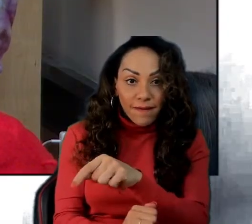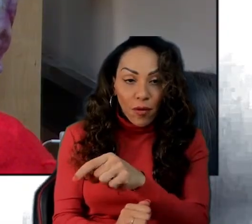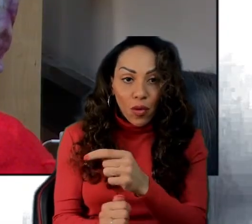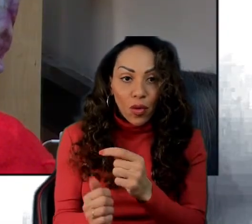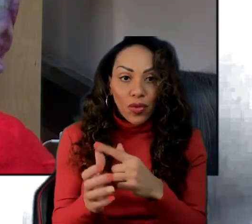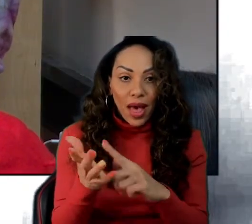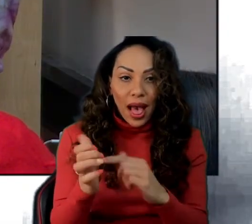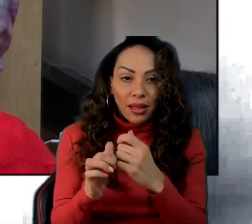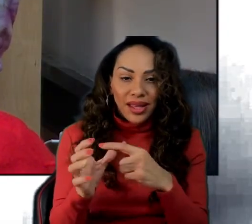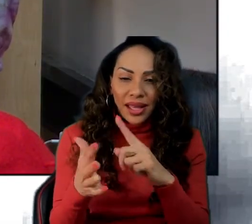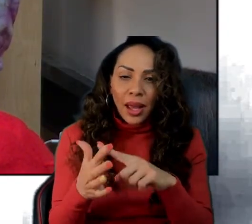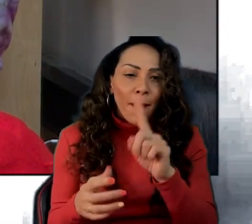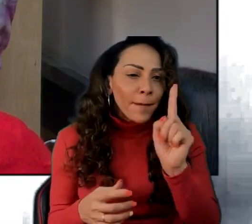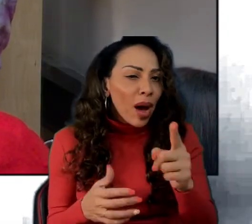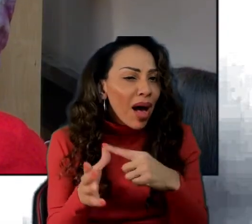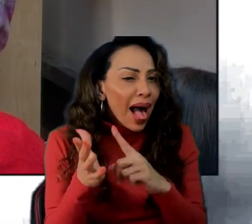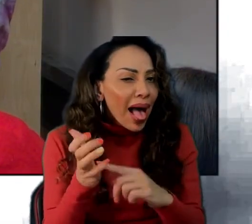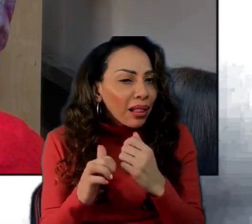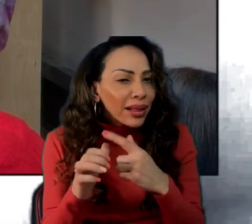during daylight?